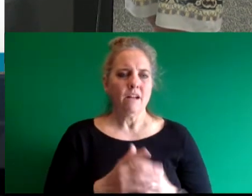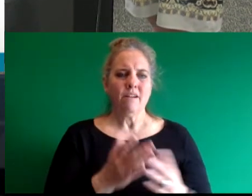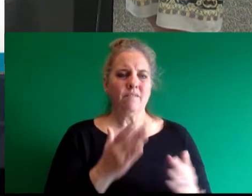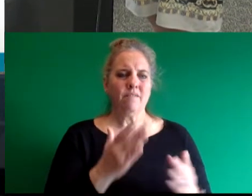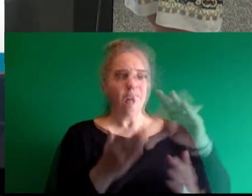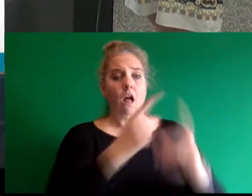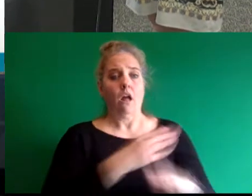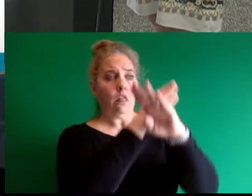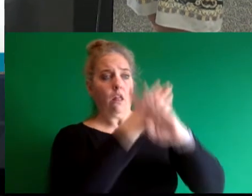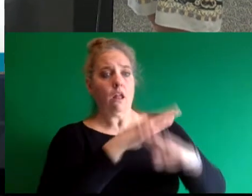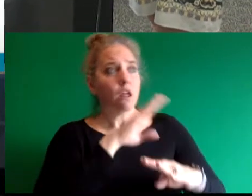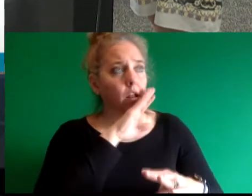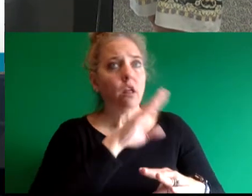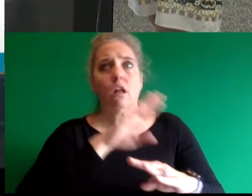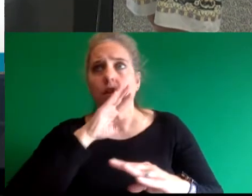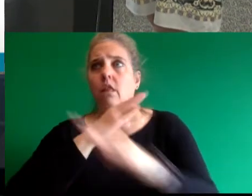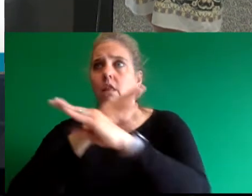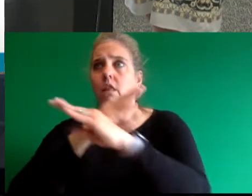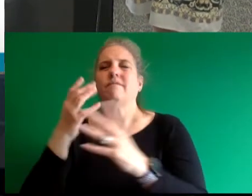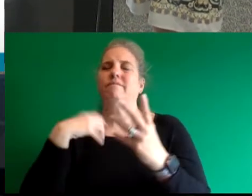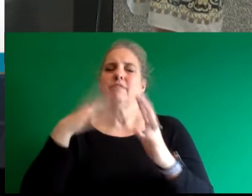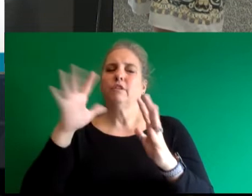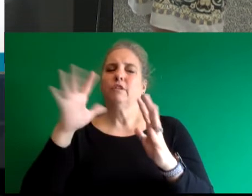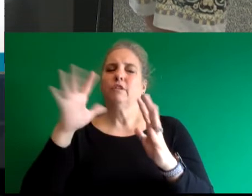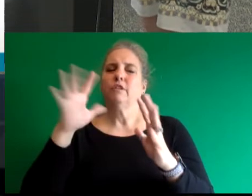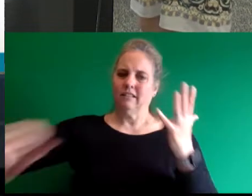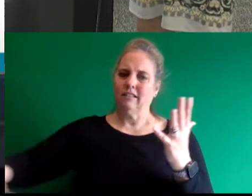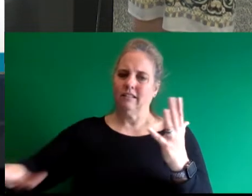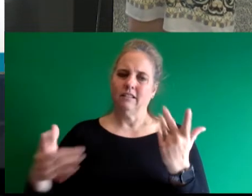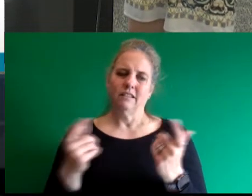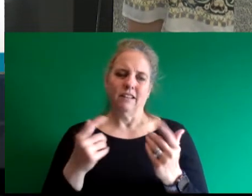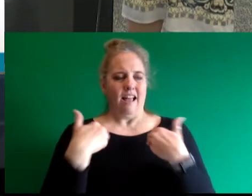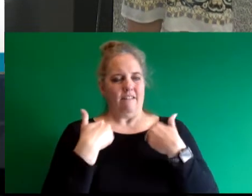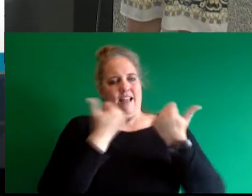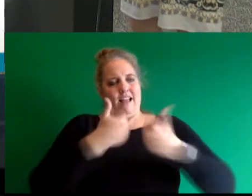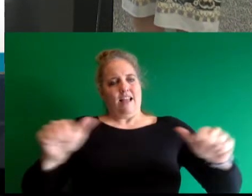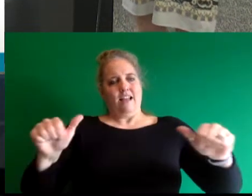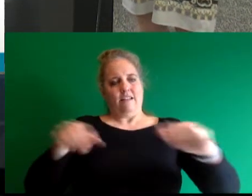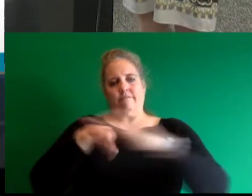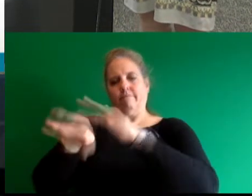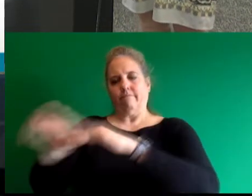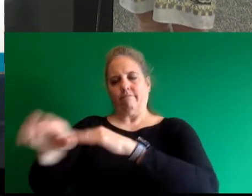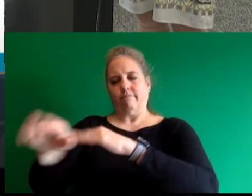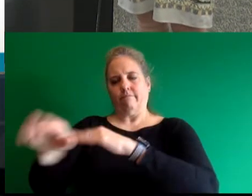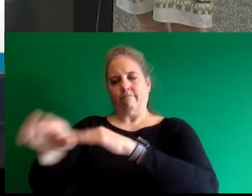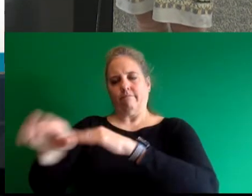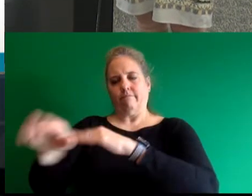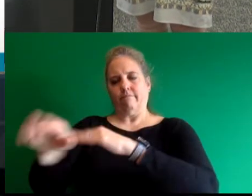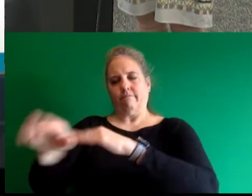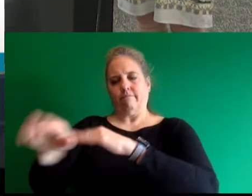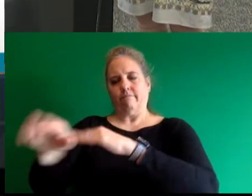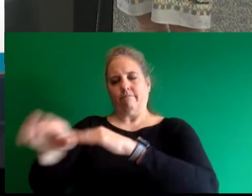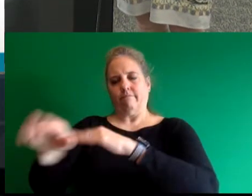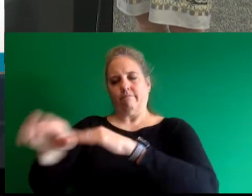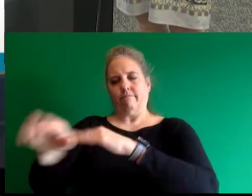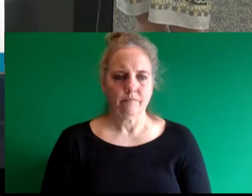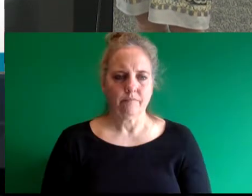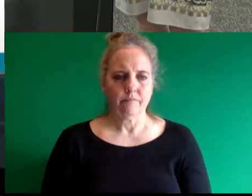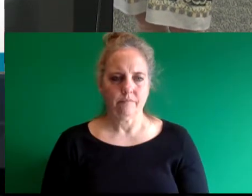in need to any kind of resource and related to substance use, and working with